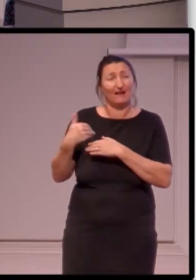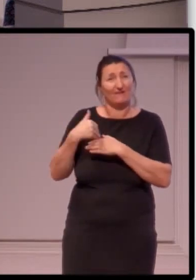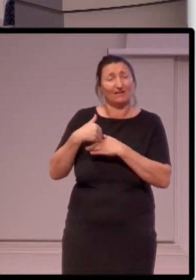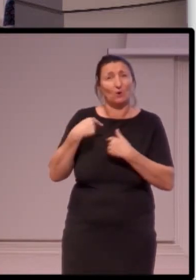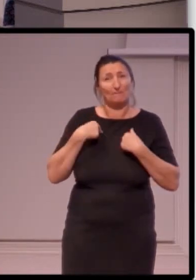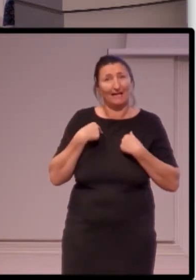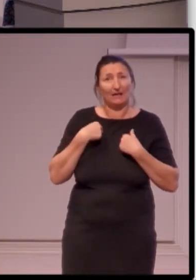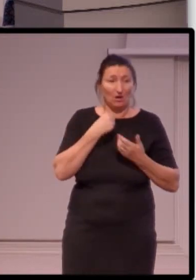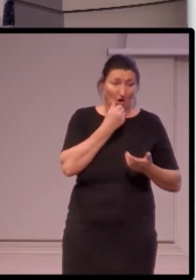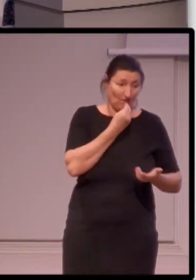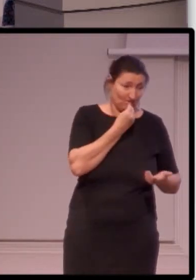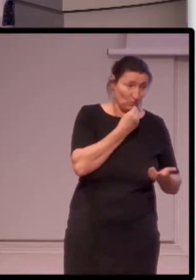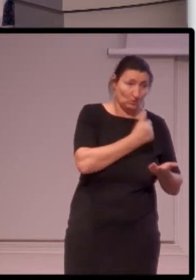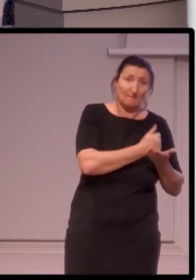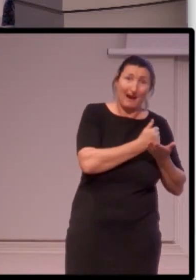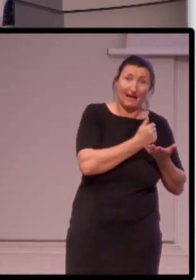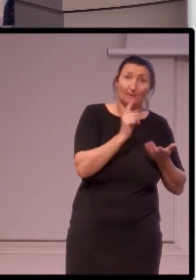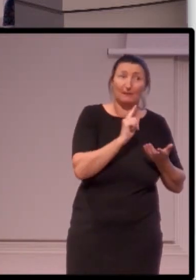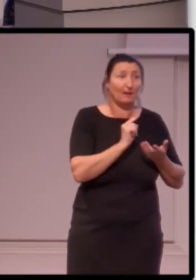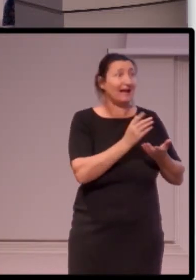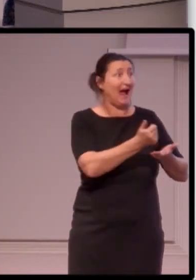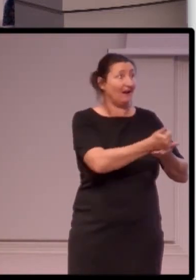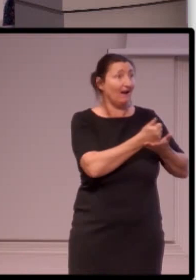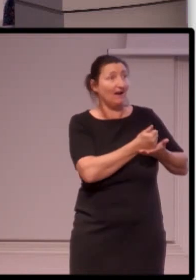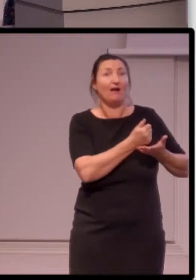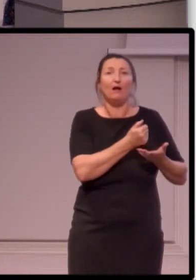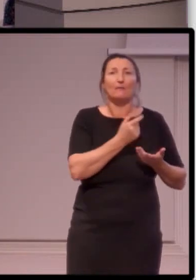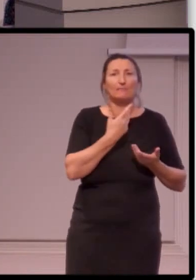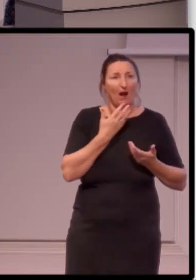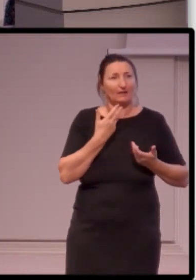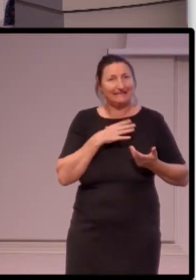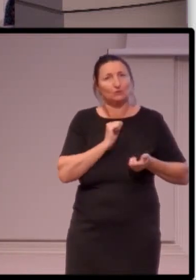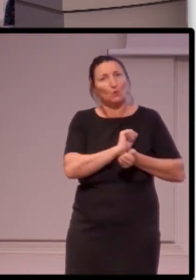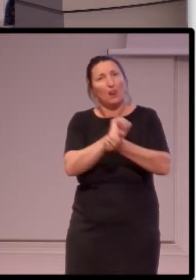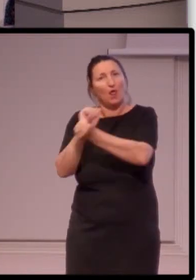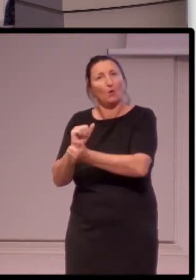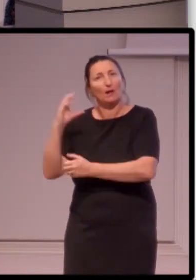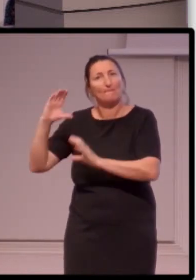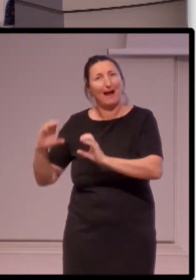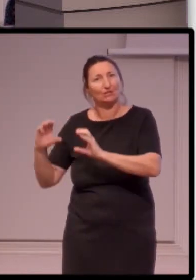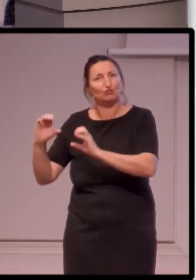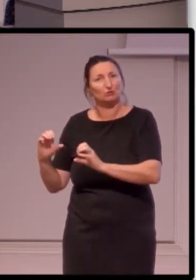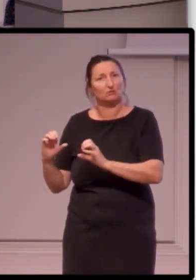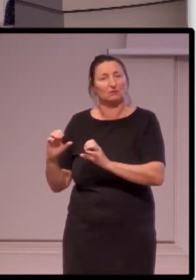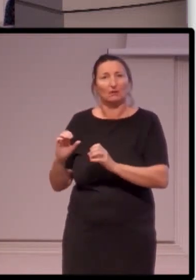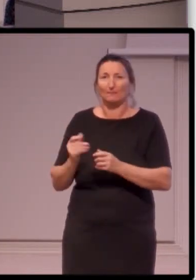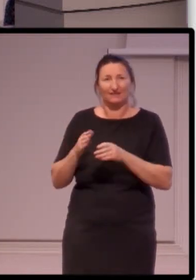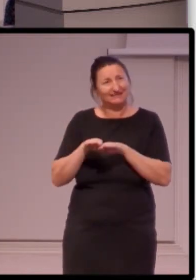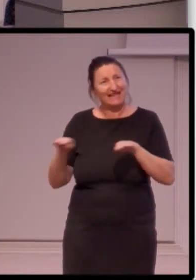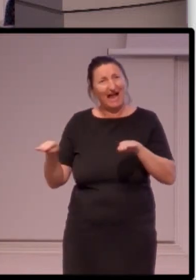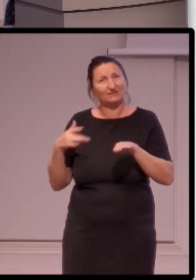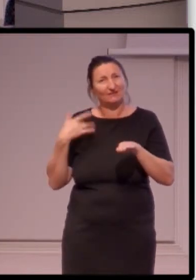having food banks, could there be somewhere that could maybe loan out some decent mattresses? Because I think we underestimate, going back to the standard of living